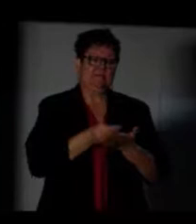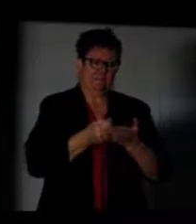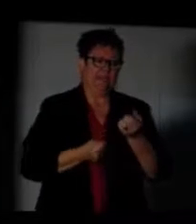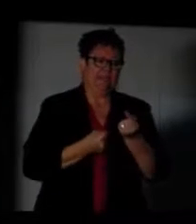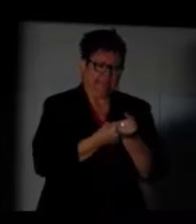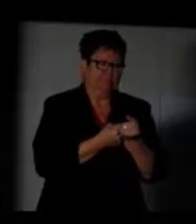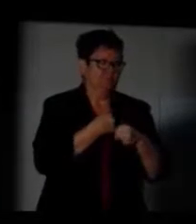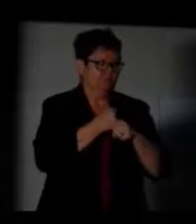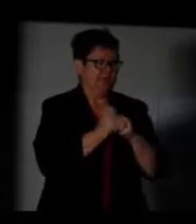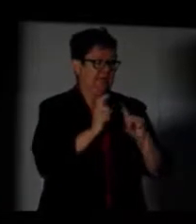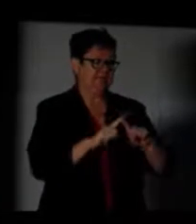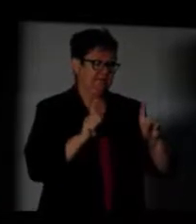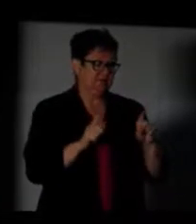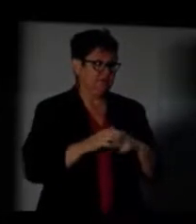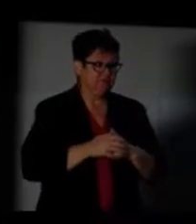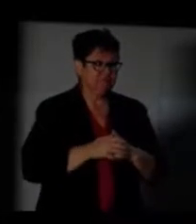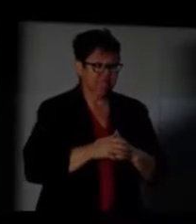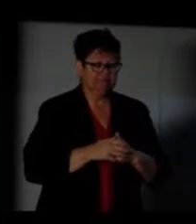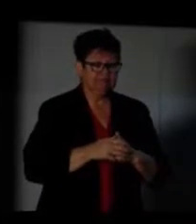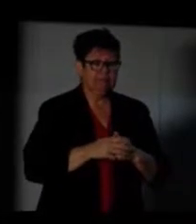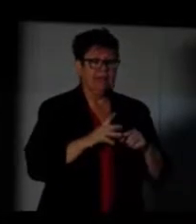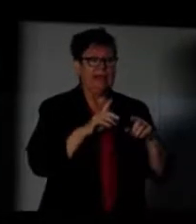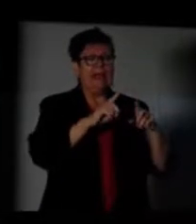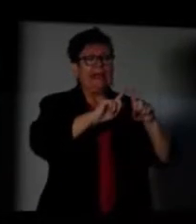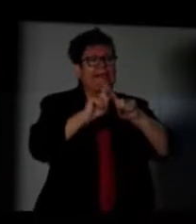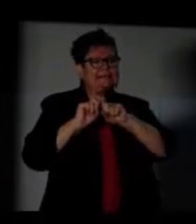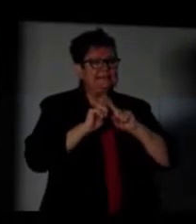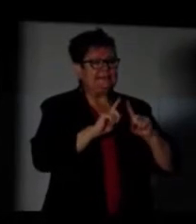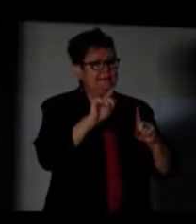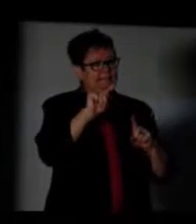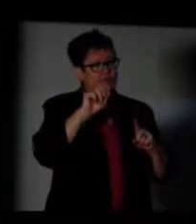difference. Been very useful to us, this framework.